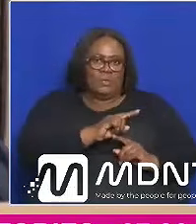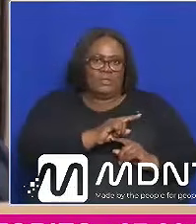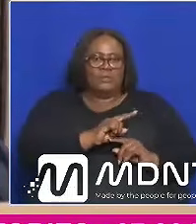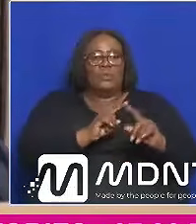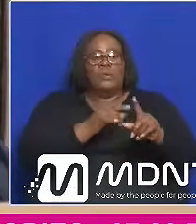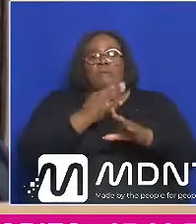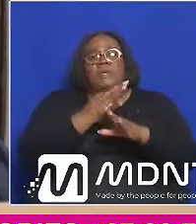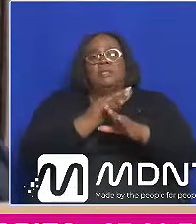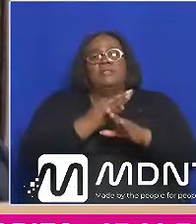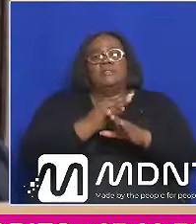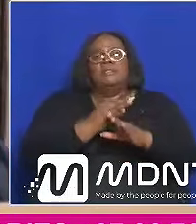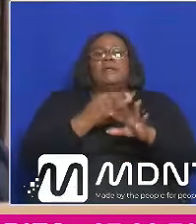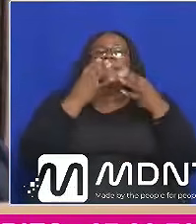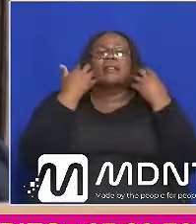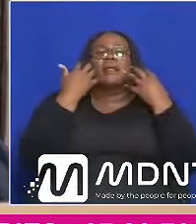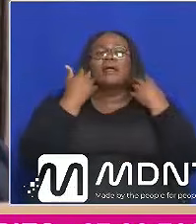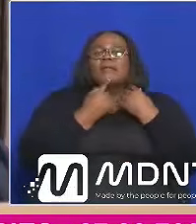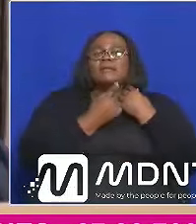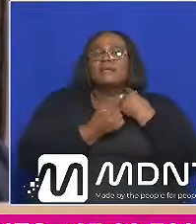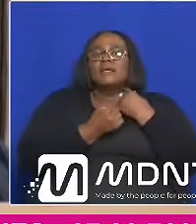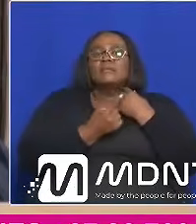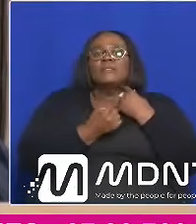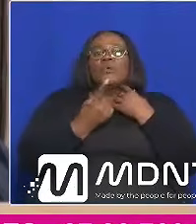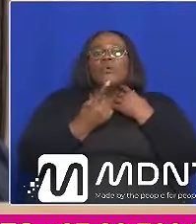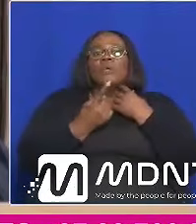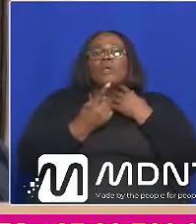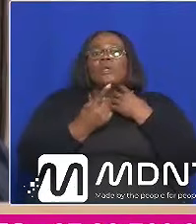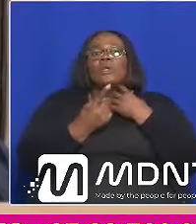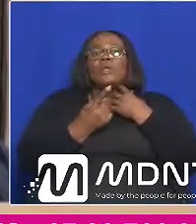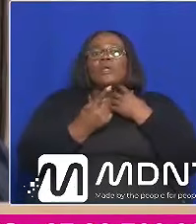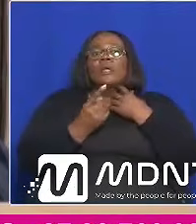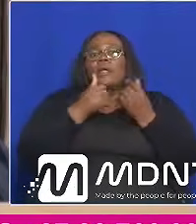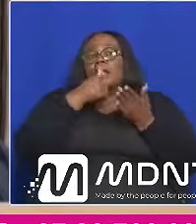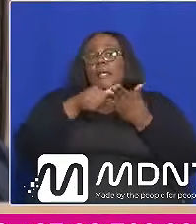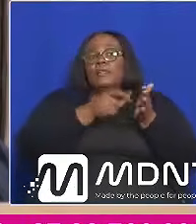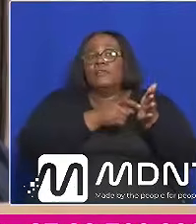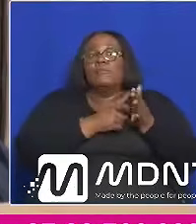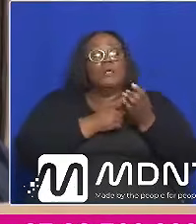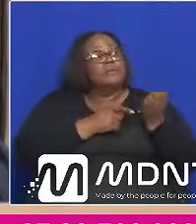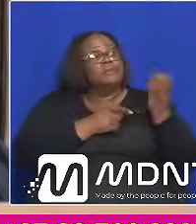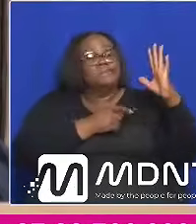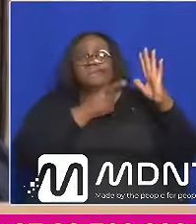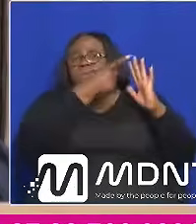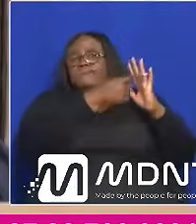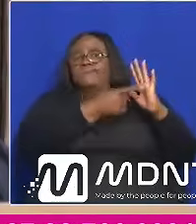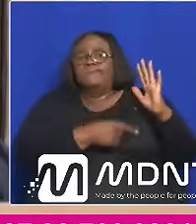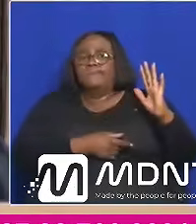with is that it was being flighted. And her interjection was to point out that his request is that it not be